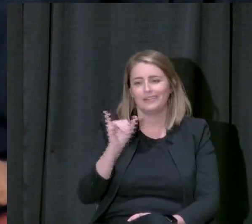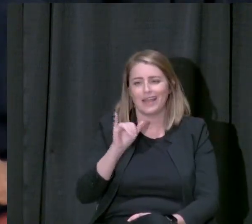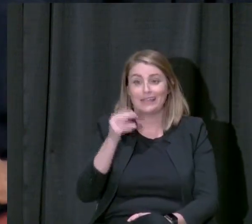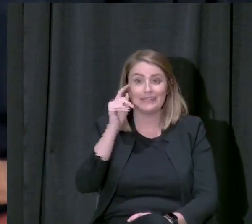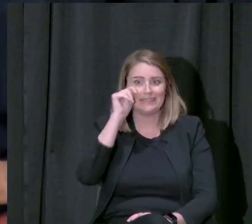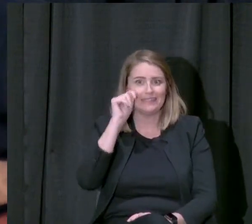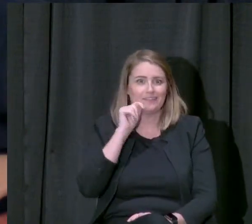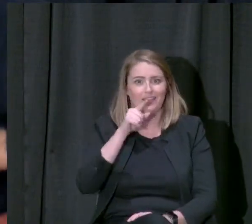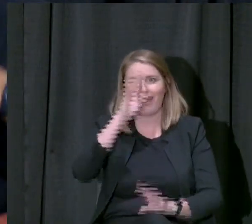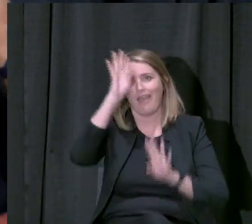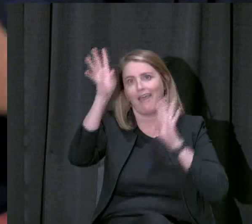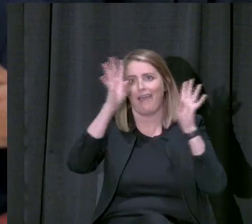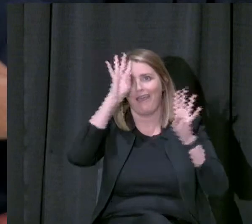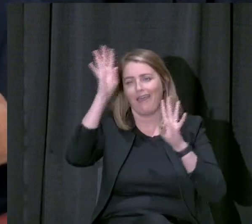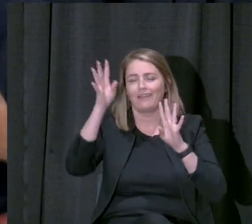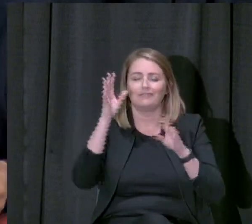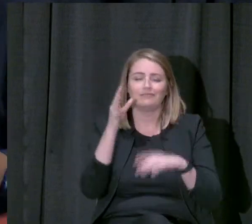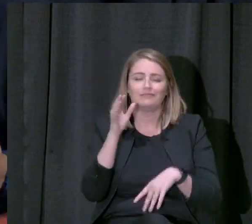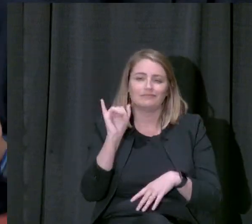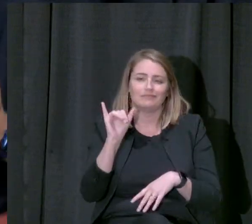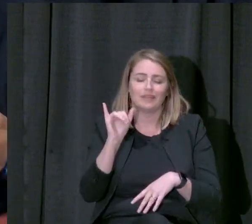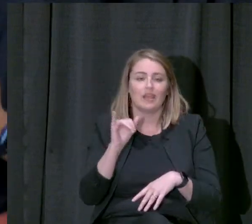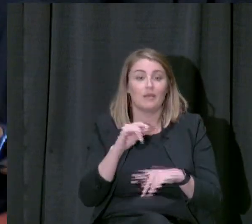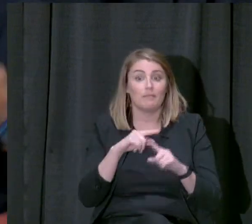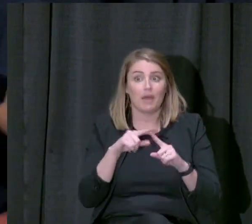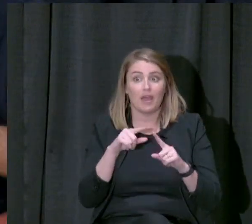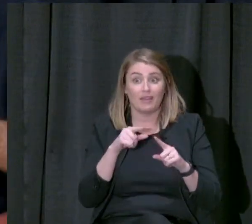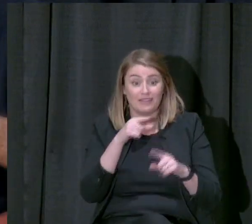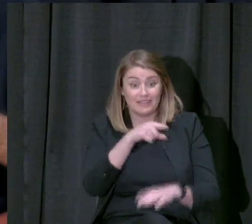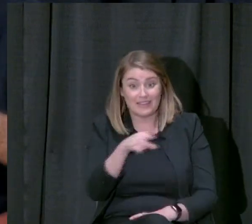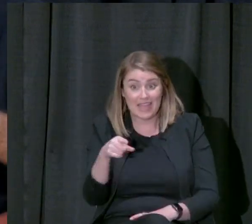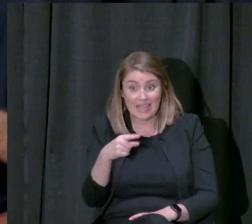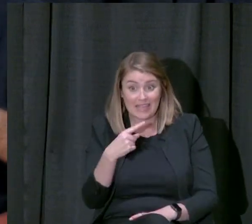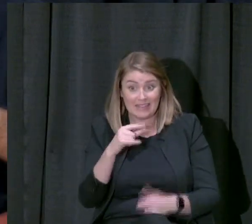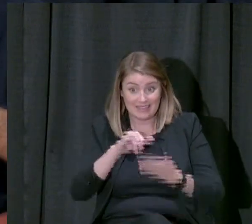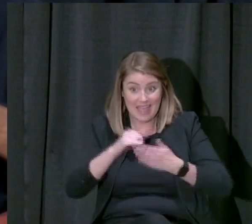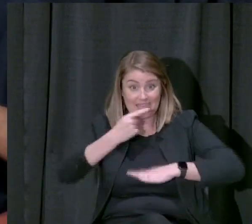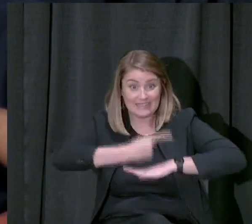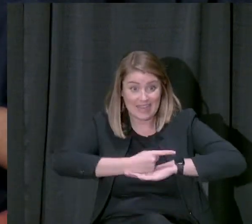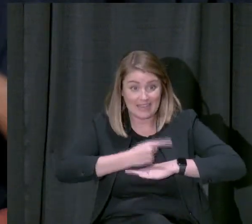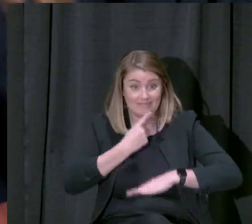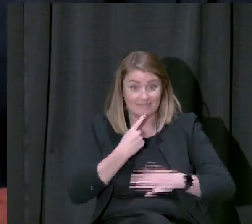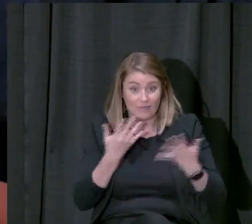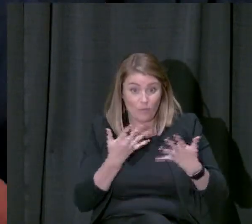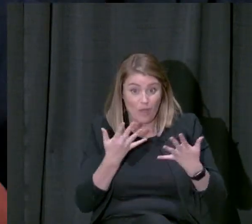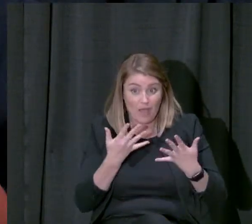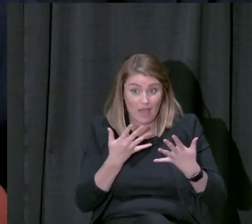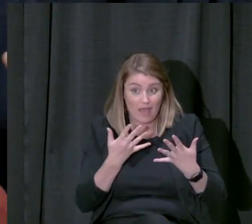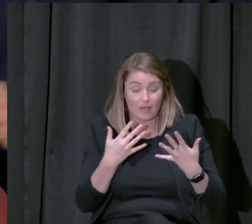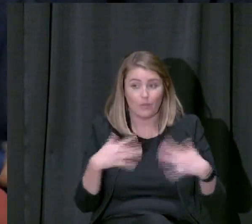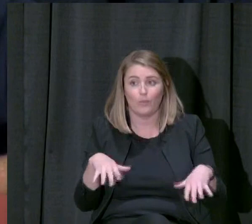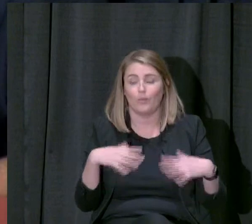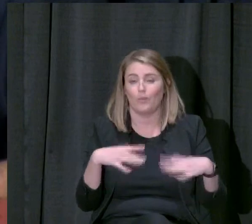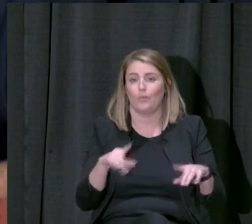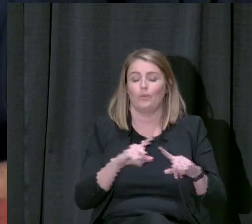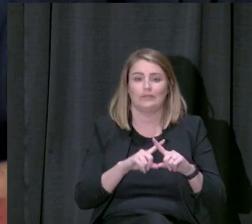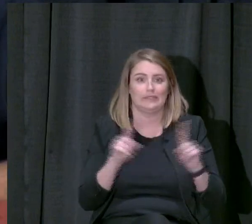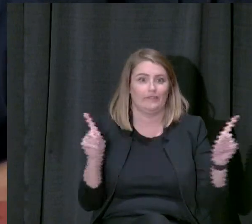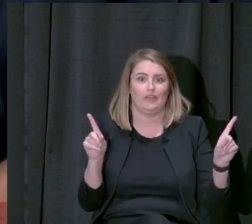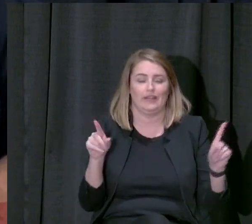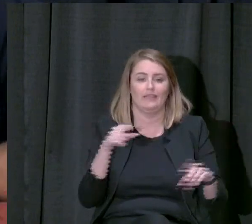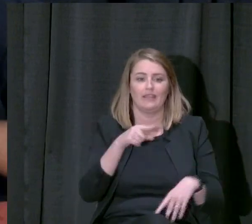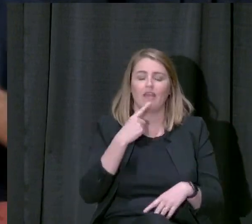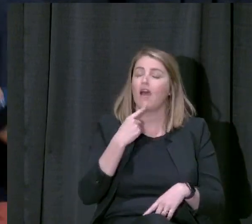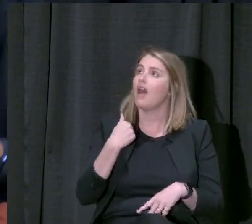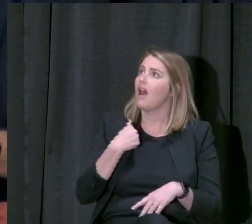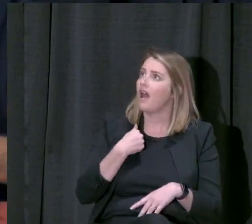with. But the answers that we got from kids that day were the exact opposite, right? They said they wanted